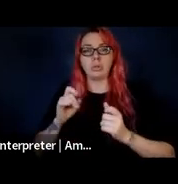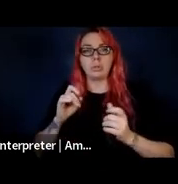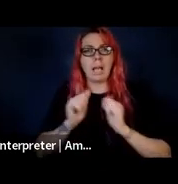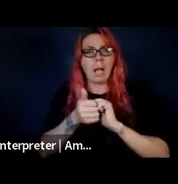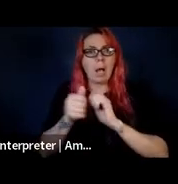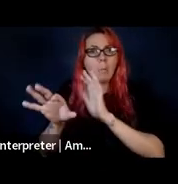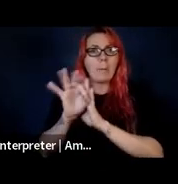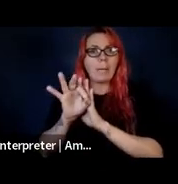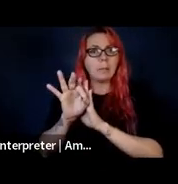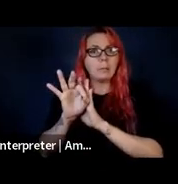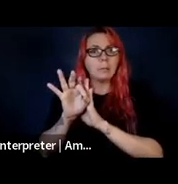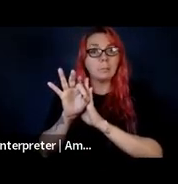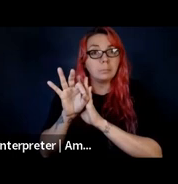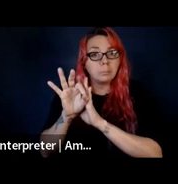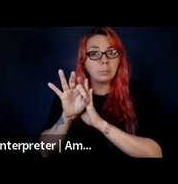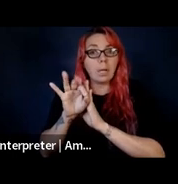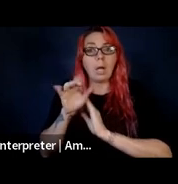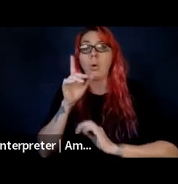terms of,